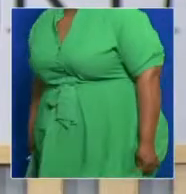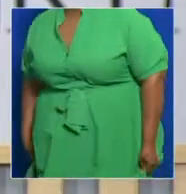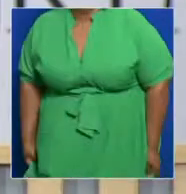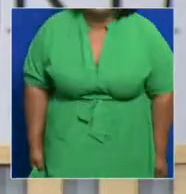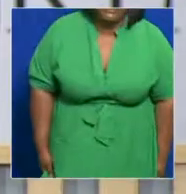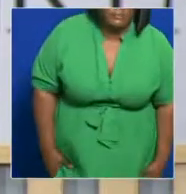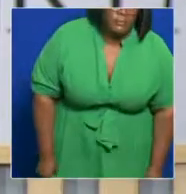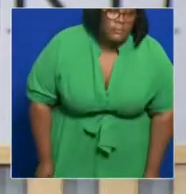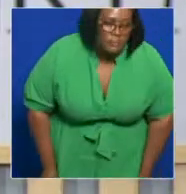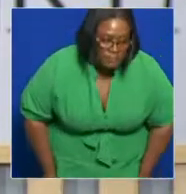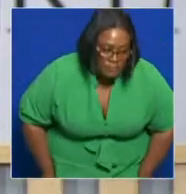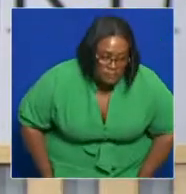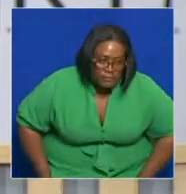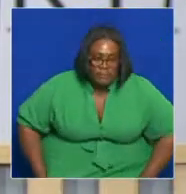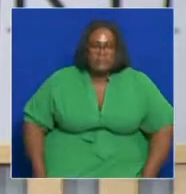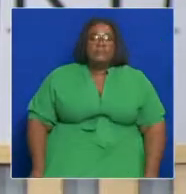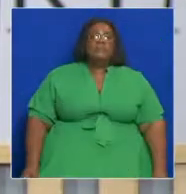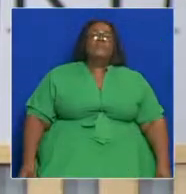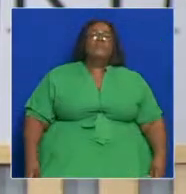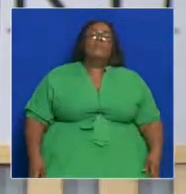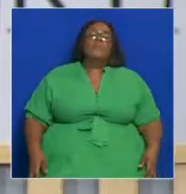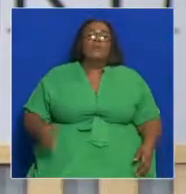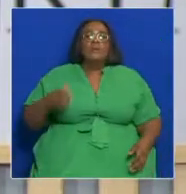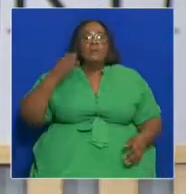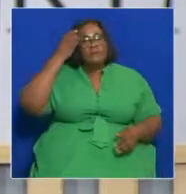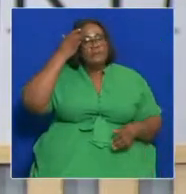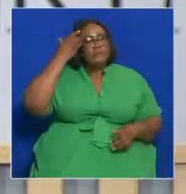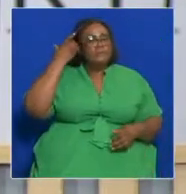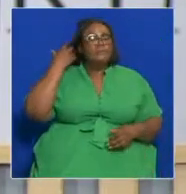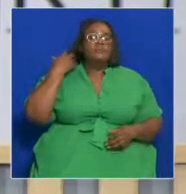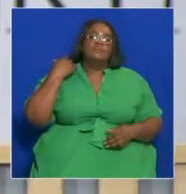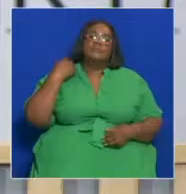Yes, done. and as it relates to